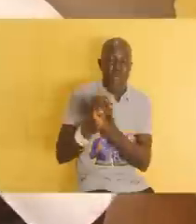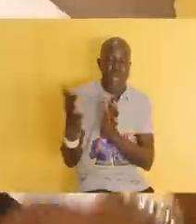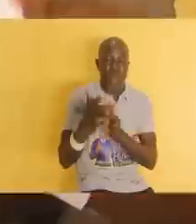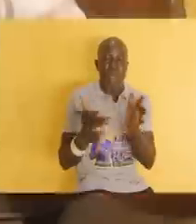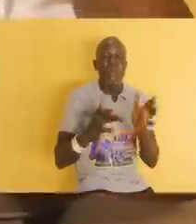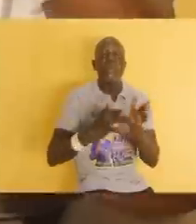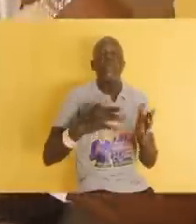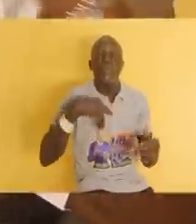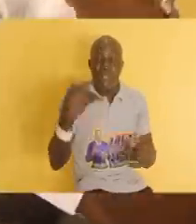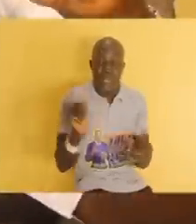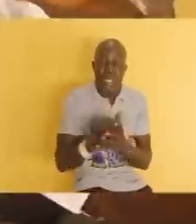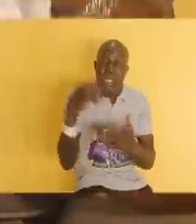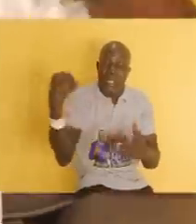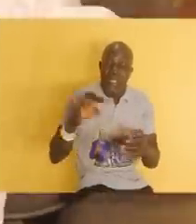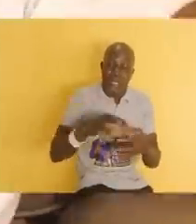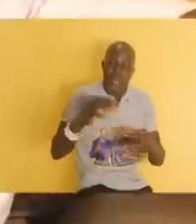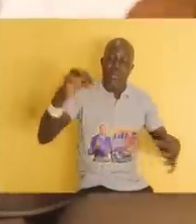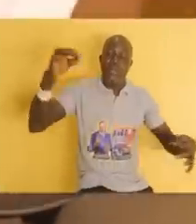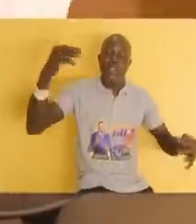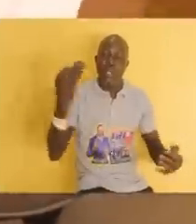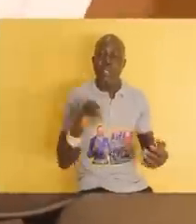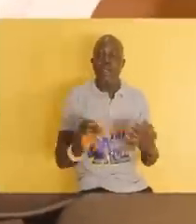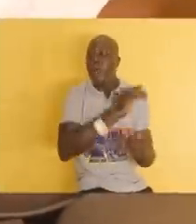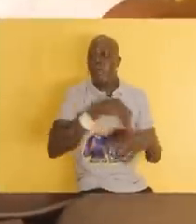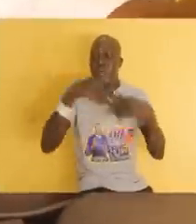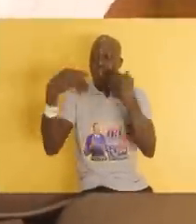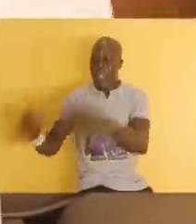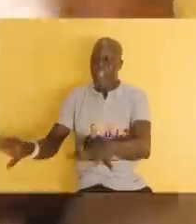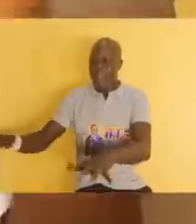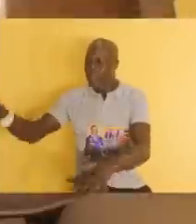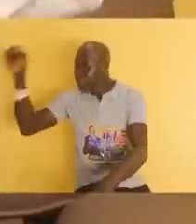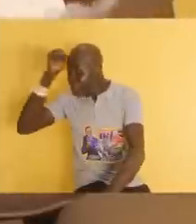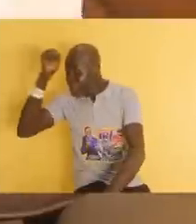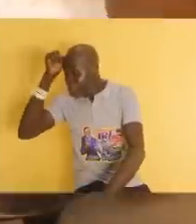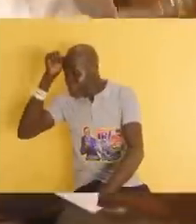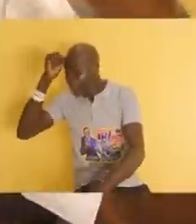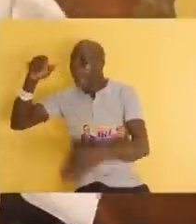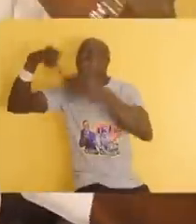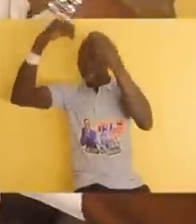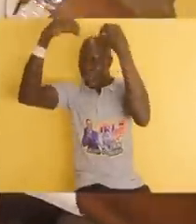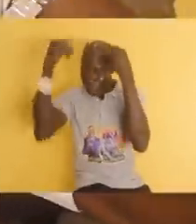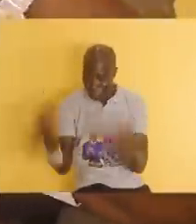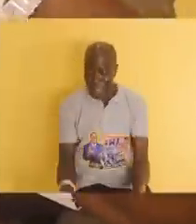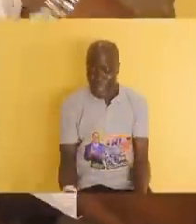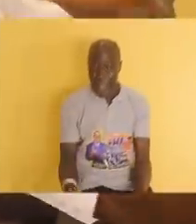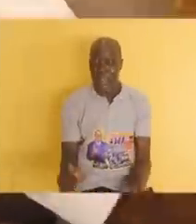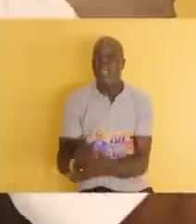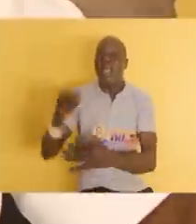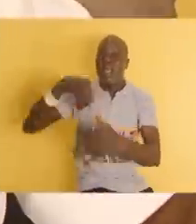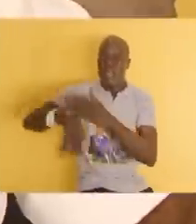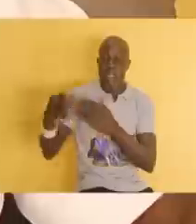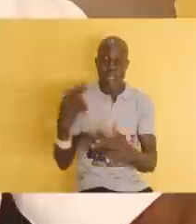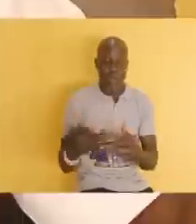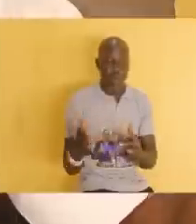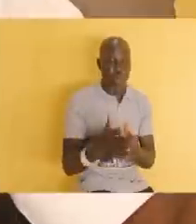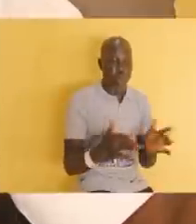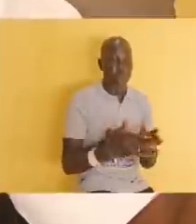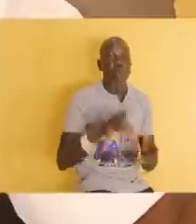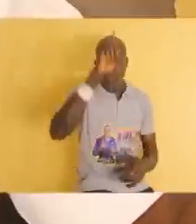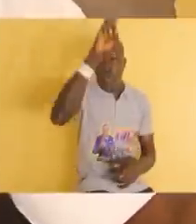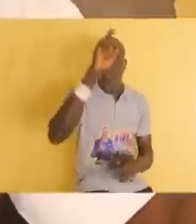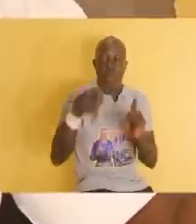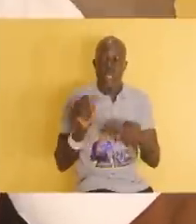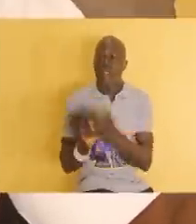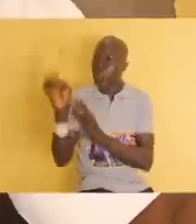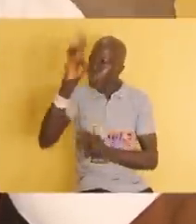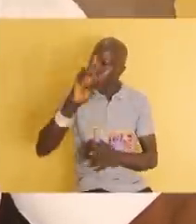pe the bible says e mi mo de fi solu the Holy Spirit left with so. The mega defense in the name of Jesus and come your